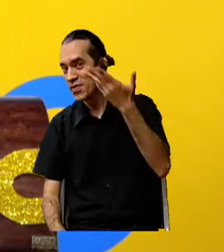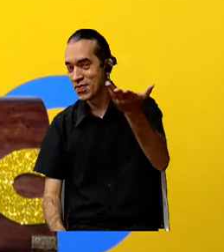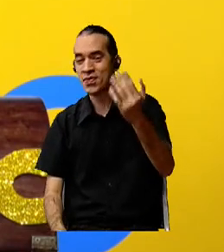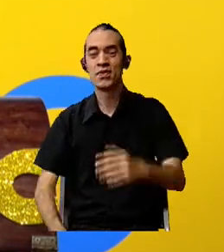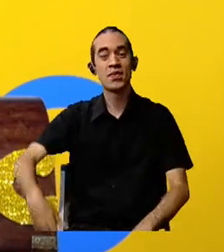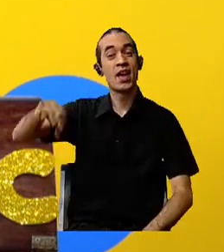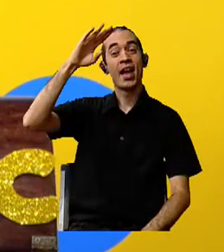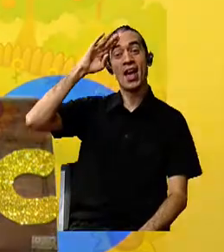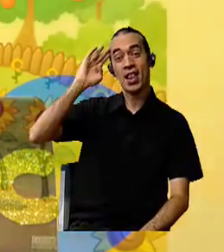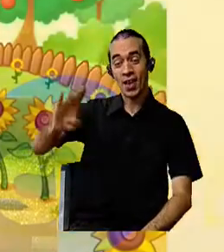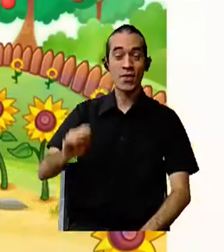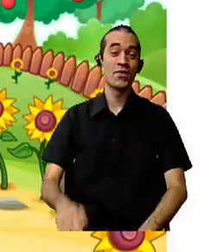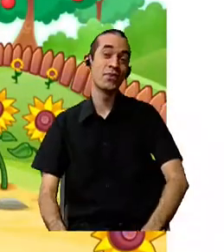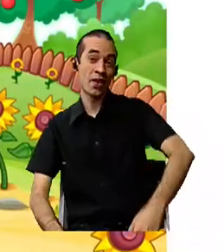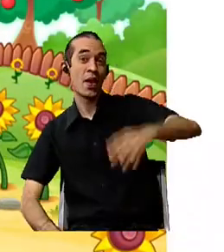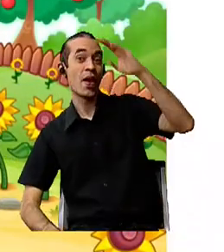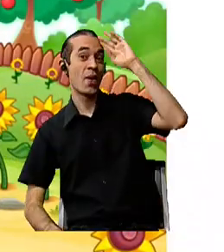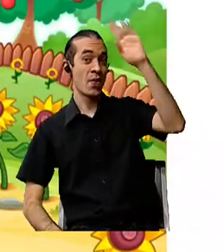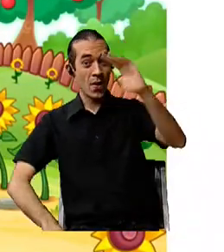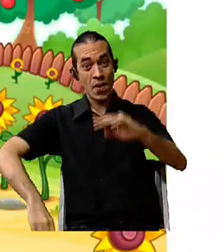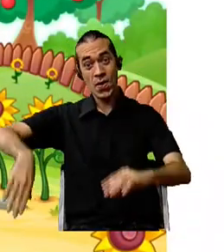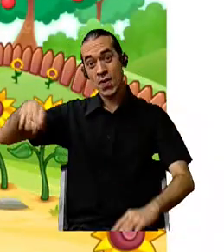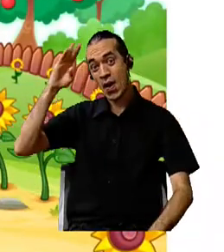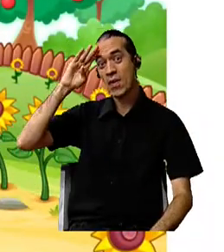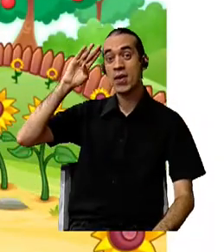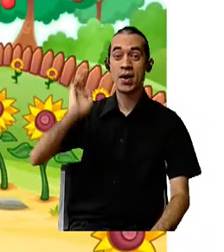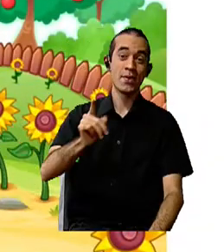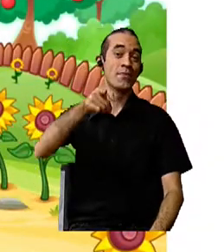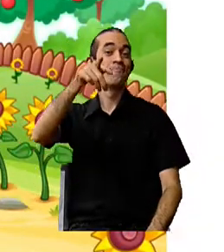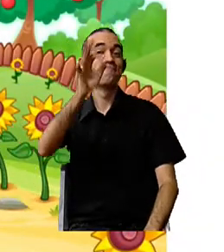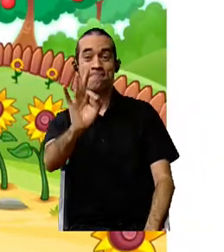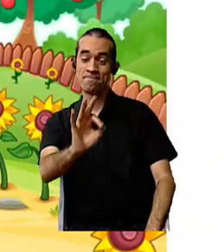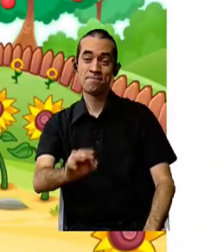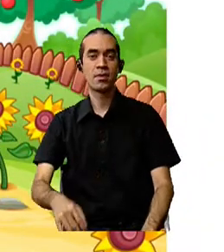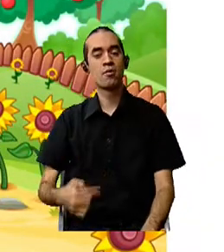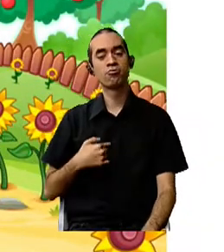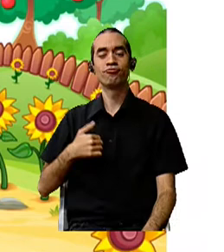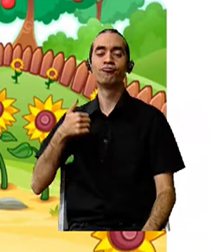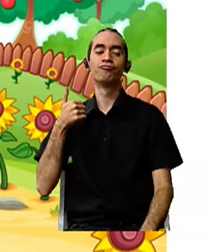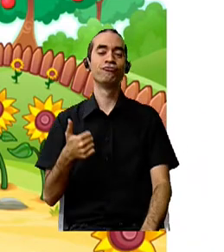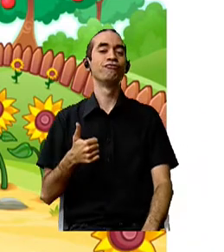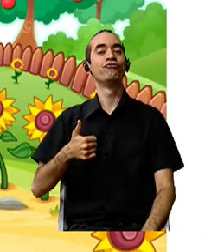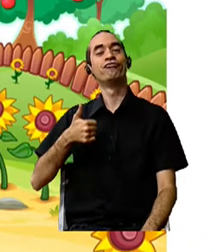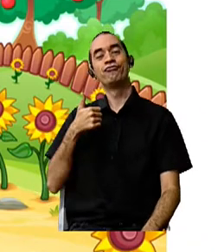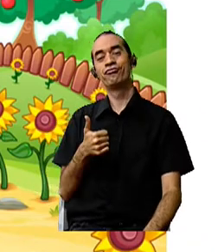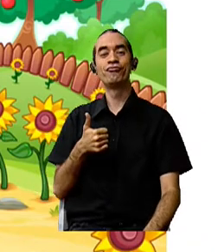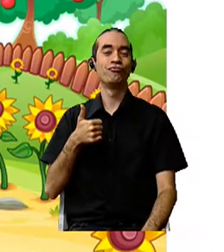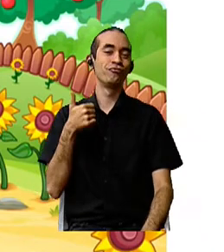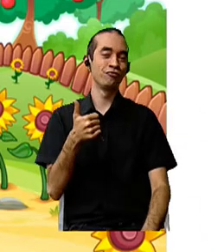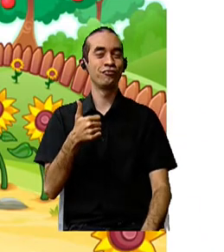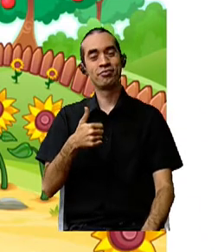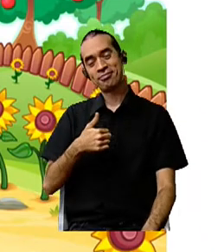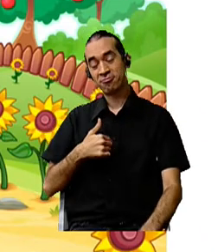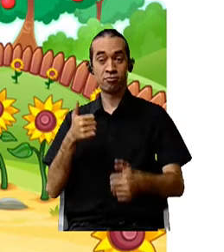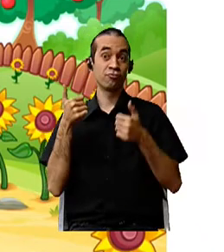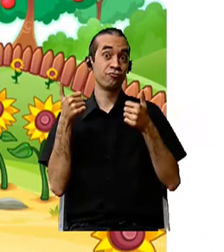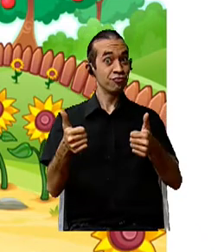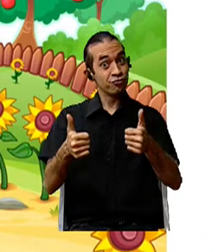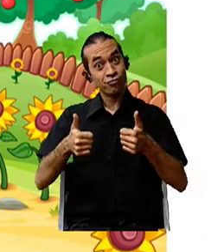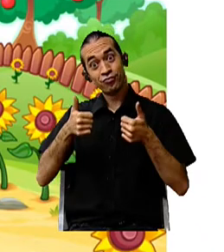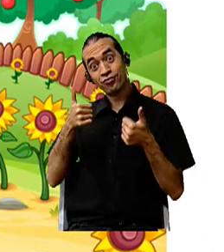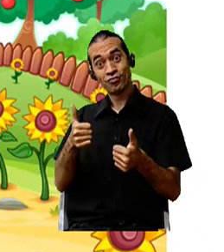Hello, hello, hello, how are you? I'm good. I'm